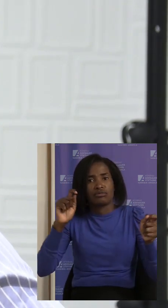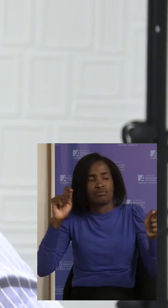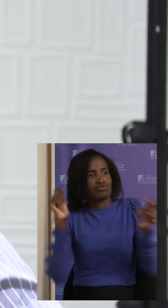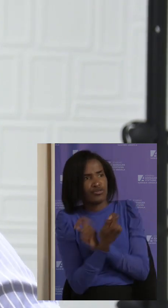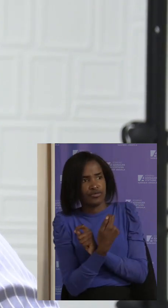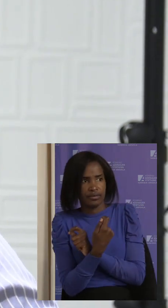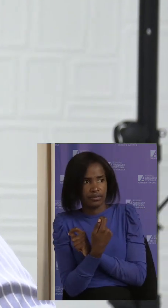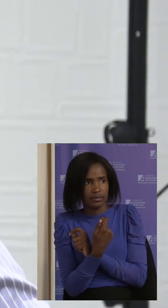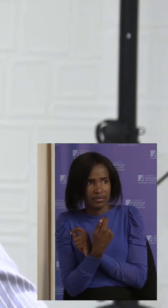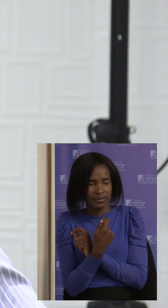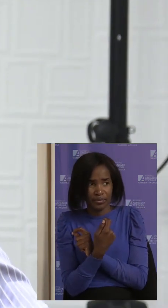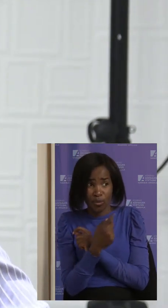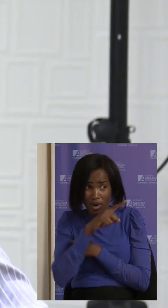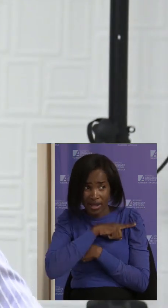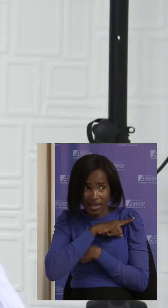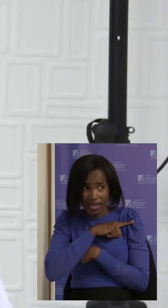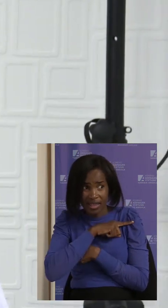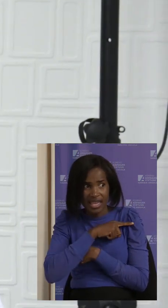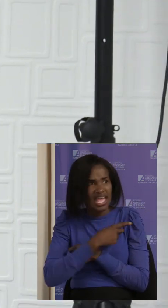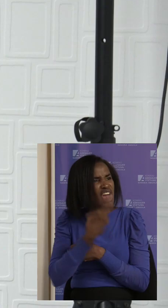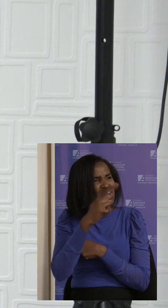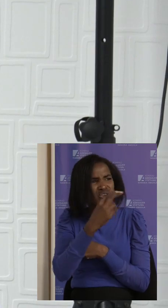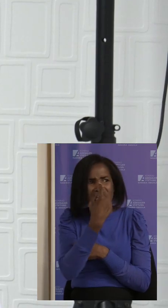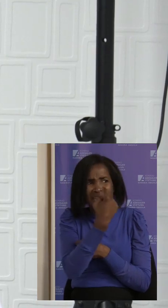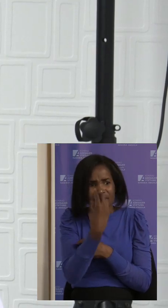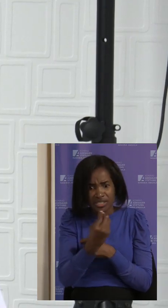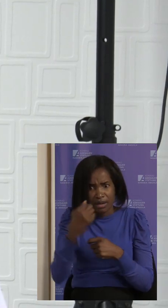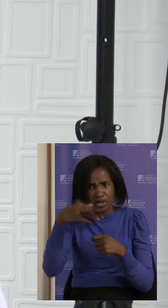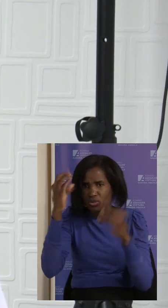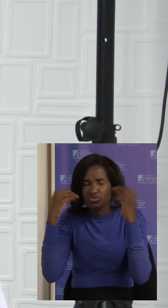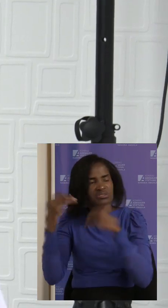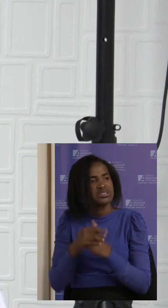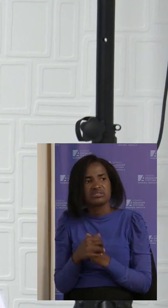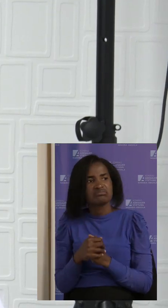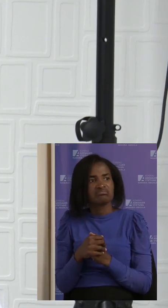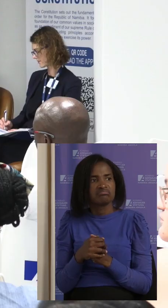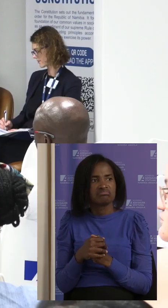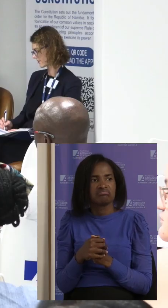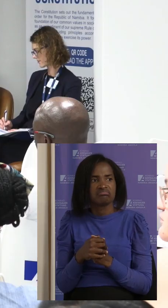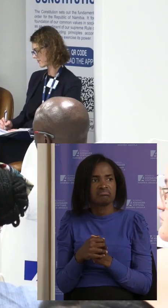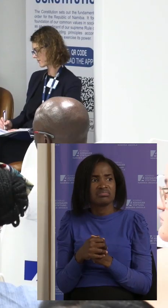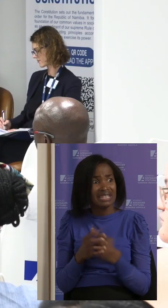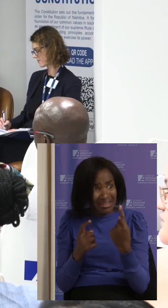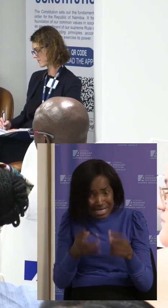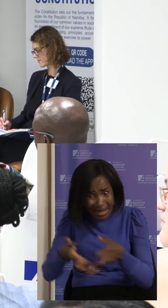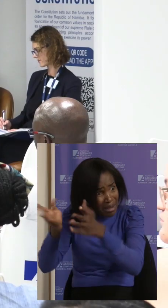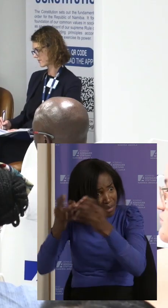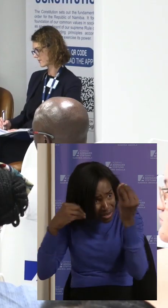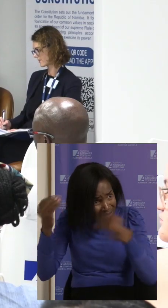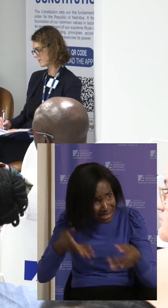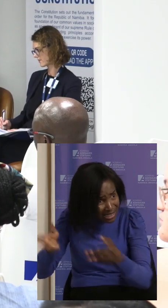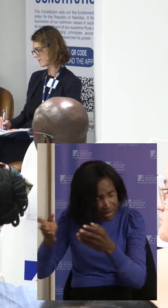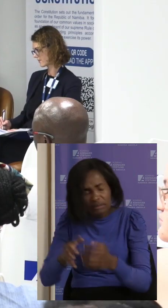Not every child needs to go to university. I'll tell you one thing that I've seen is